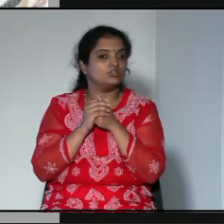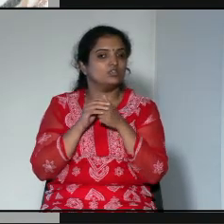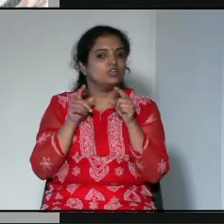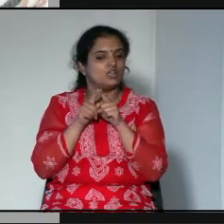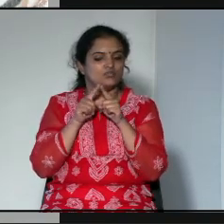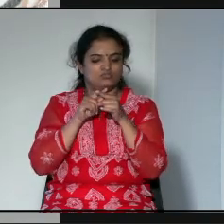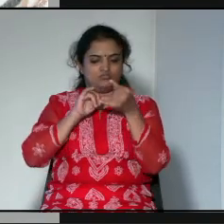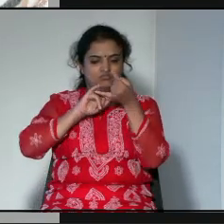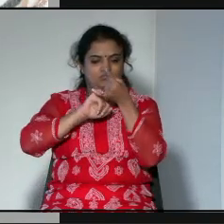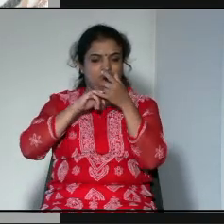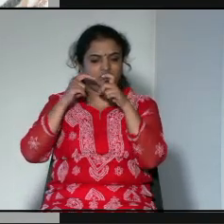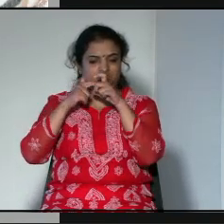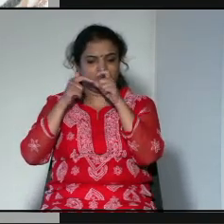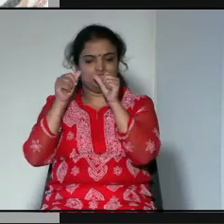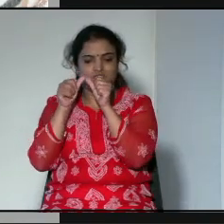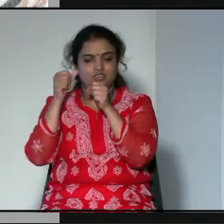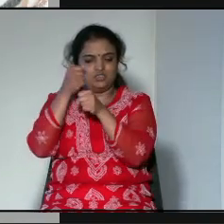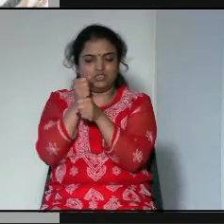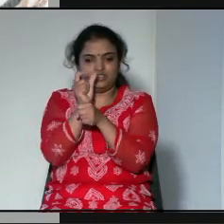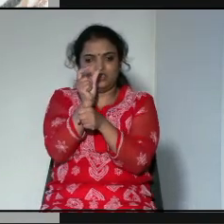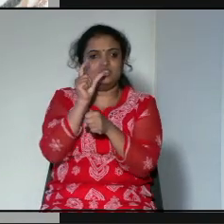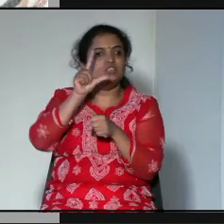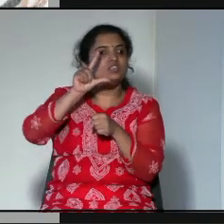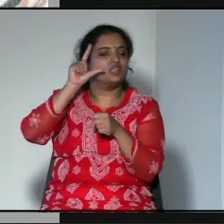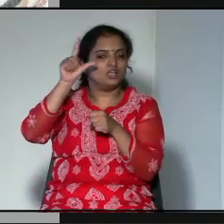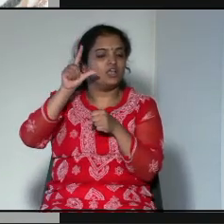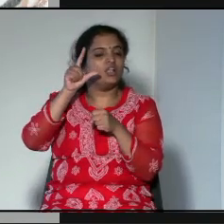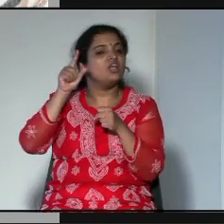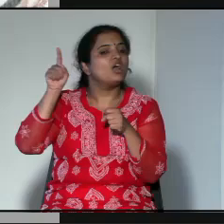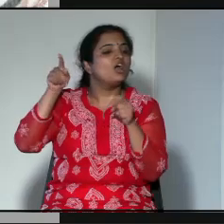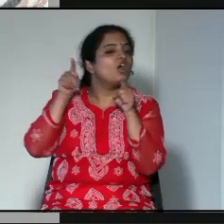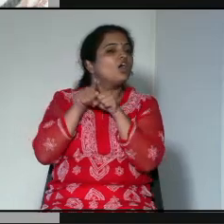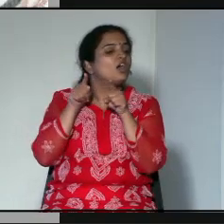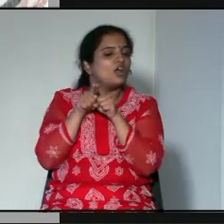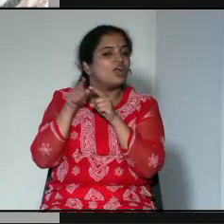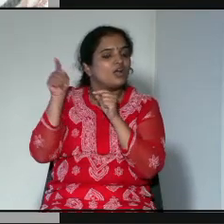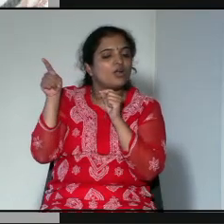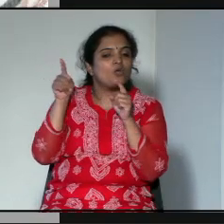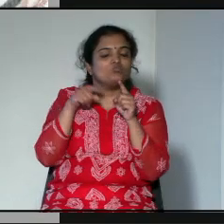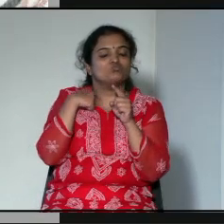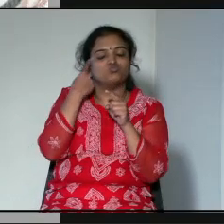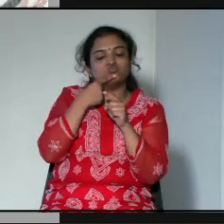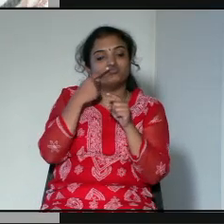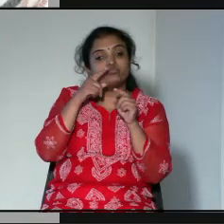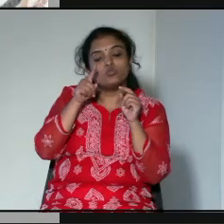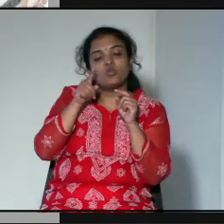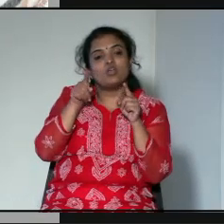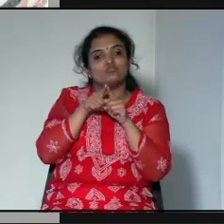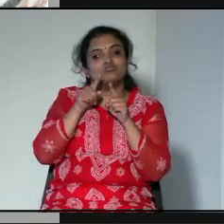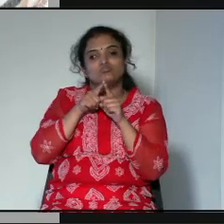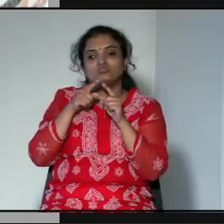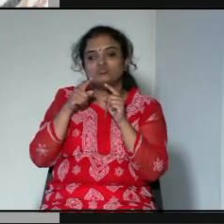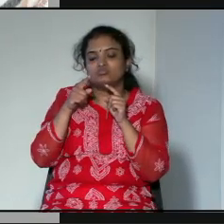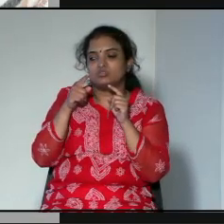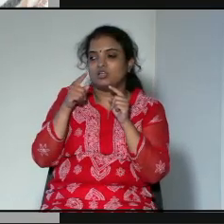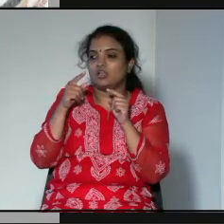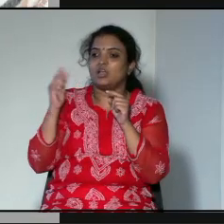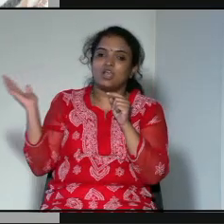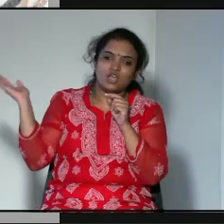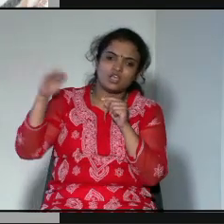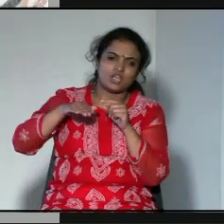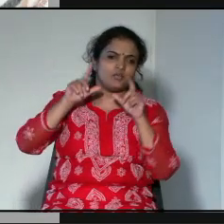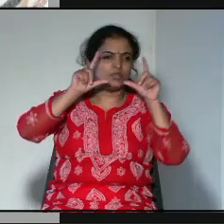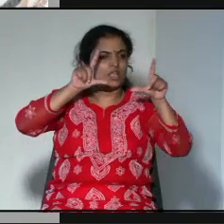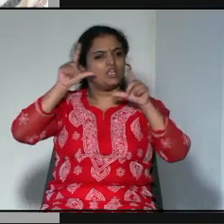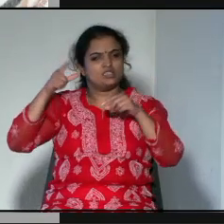Books, Naveen Kishore in particular, who began to facilitate her exhibitions and sales. They held the first exhibition